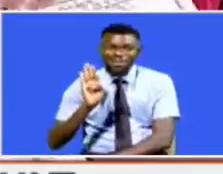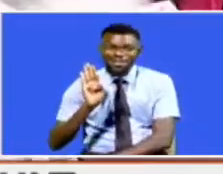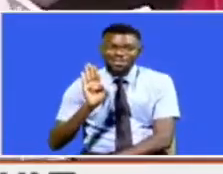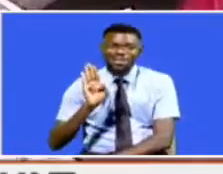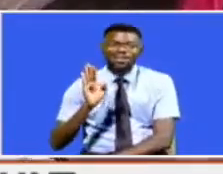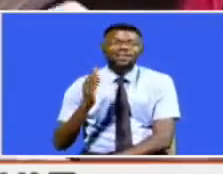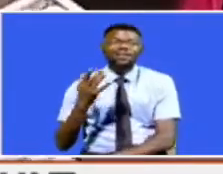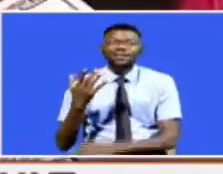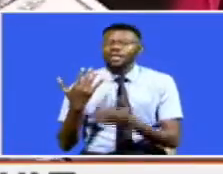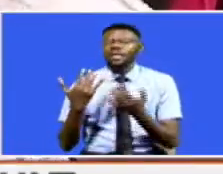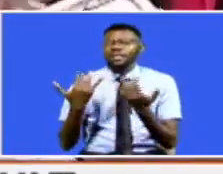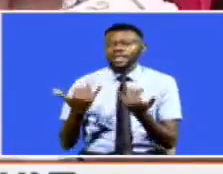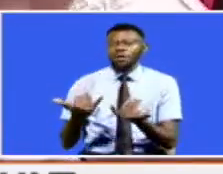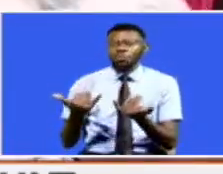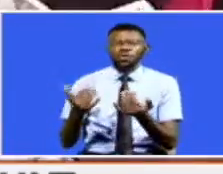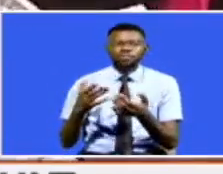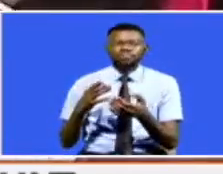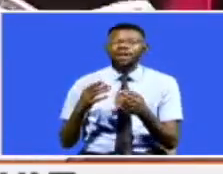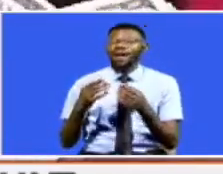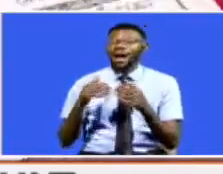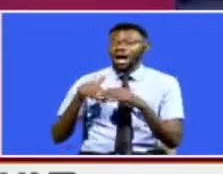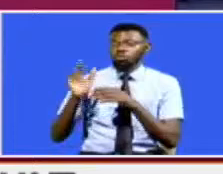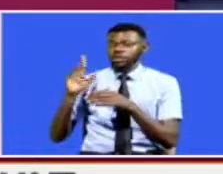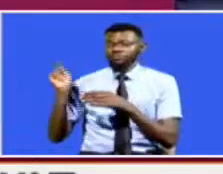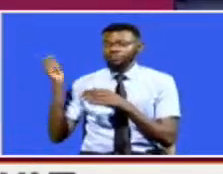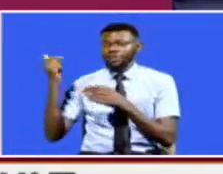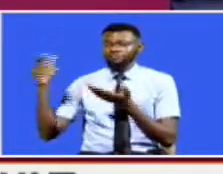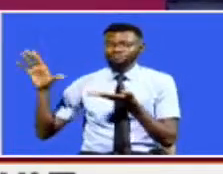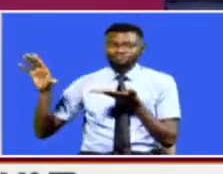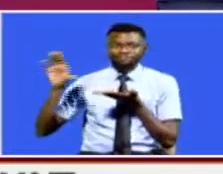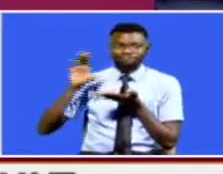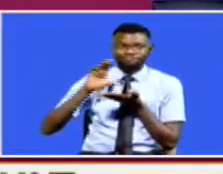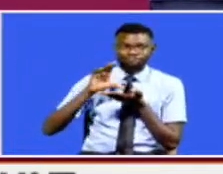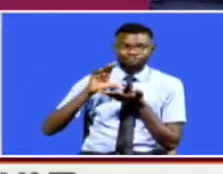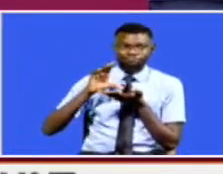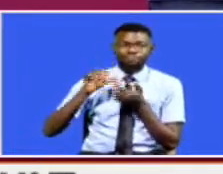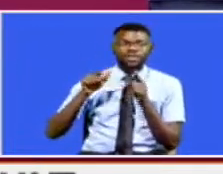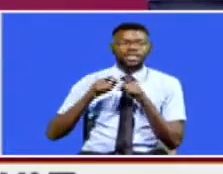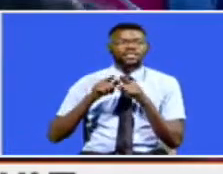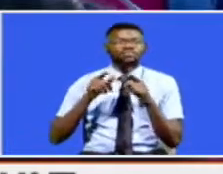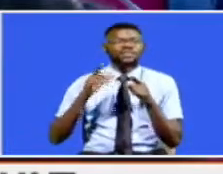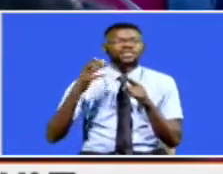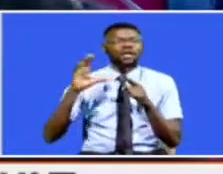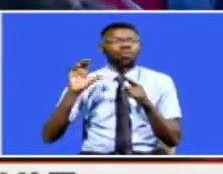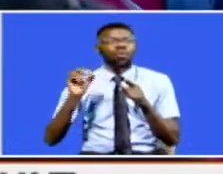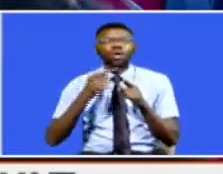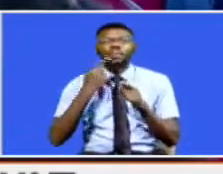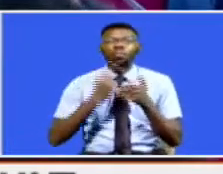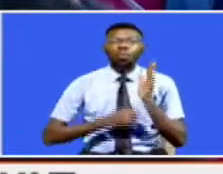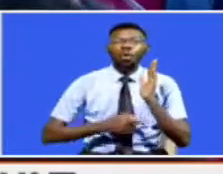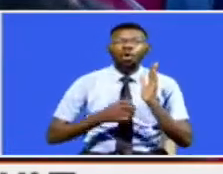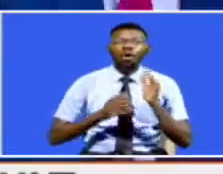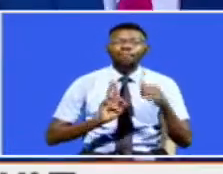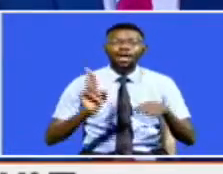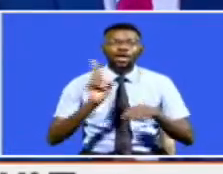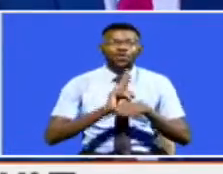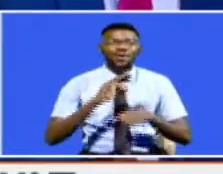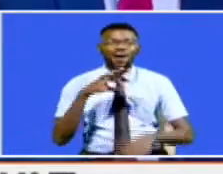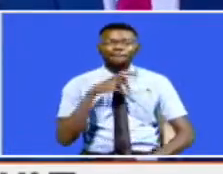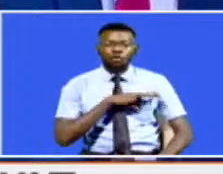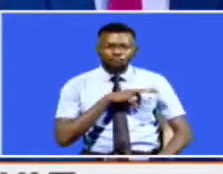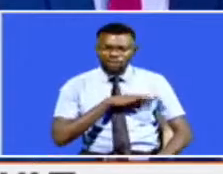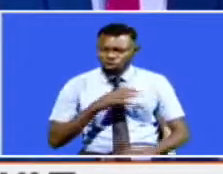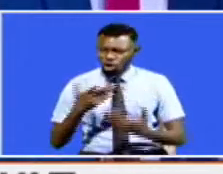largely on stable earnings on subsidiaries outside Kenya. According to the CEO, Dr. James Mwangi, the bank has been forced to use its profit and